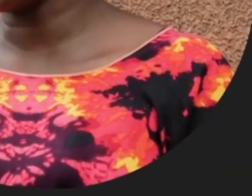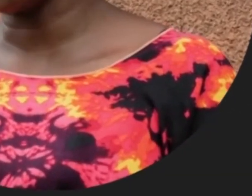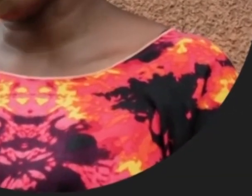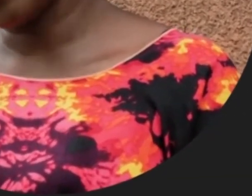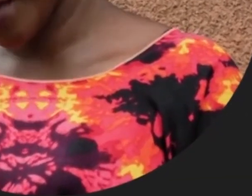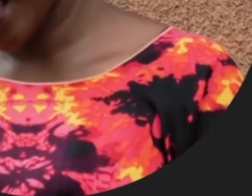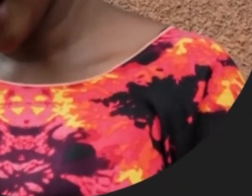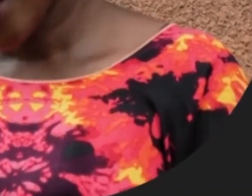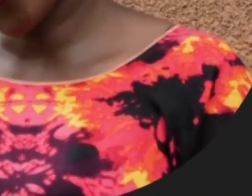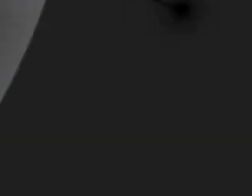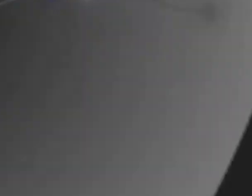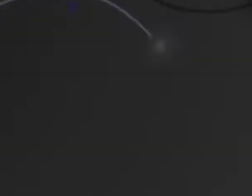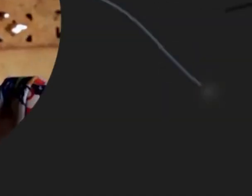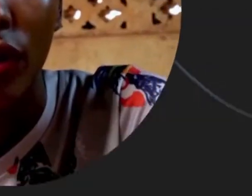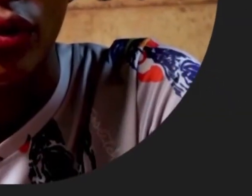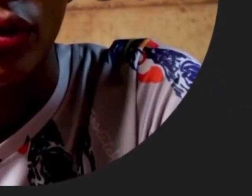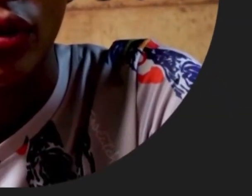ina mukama gwatwali.